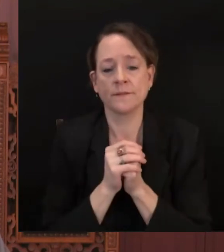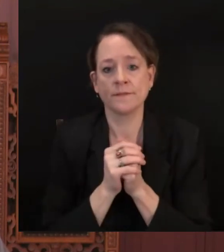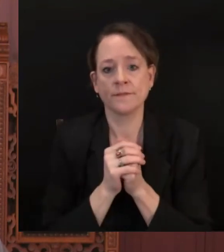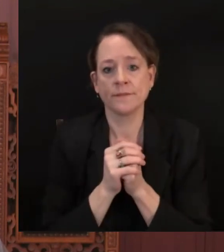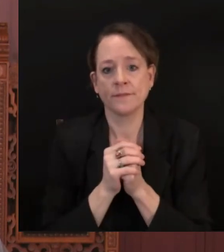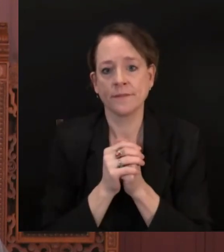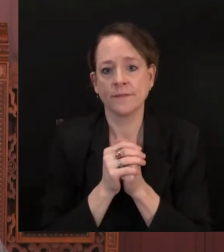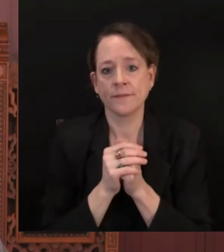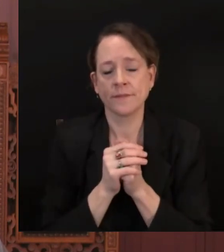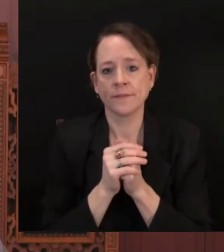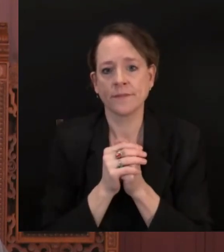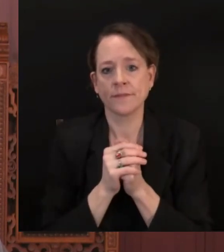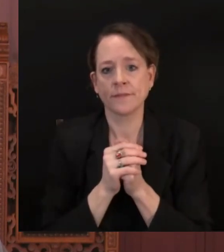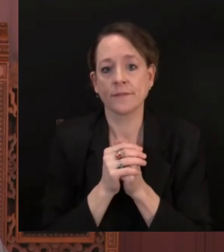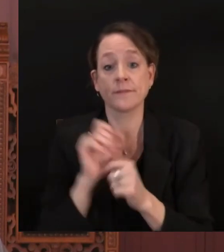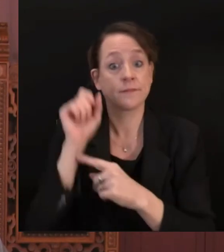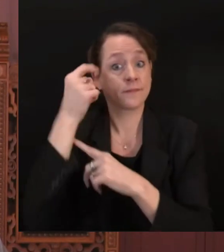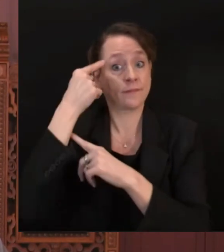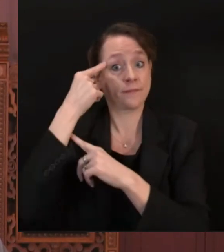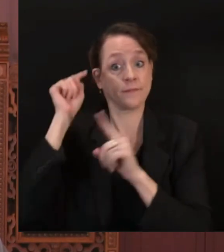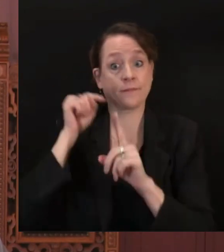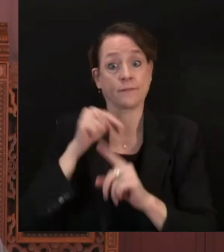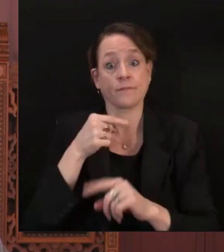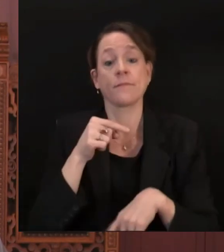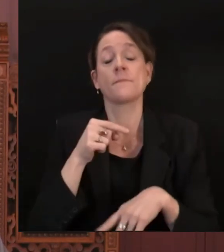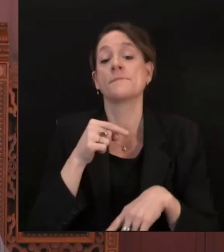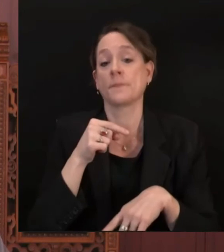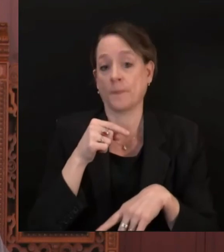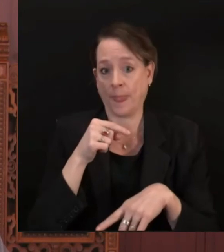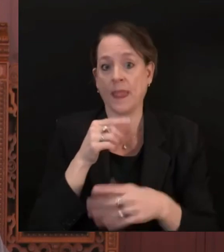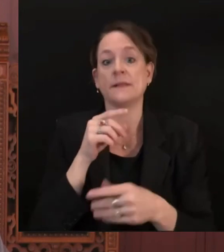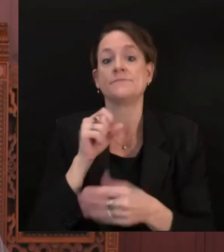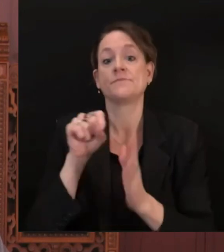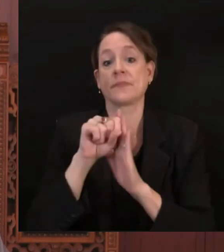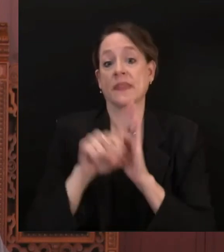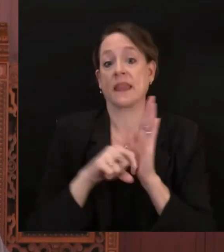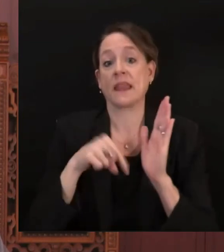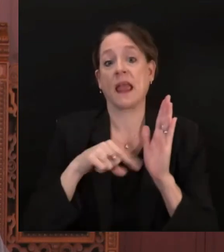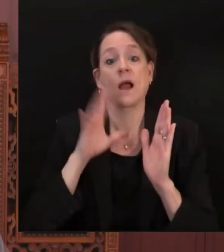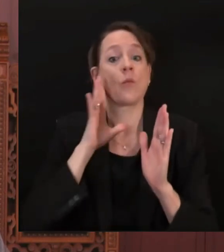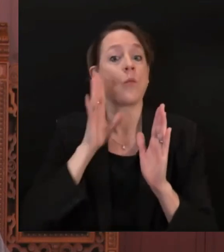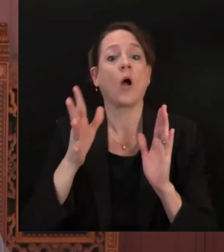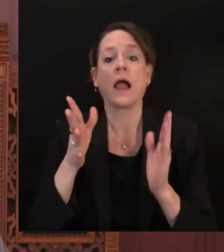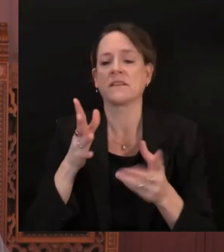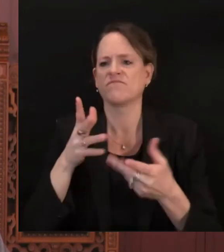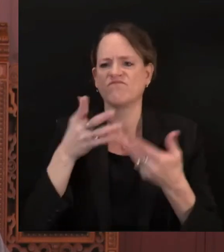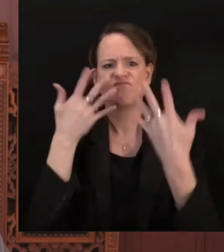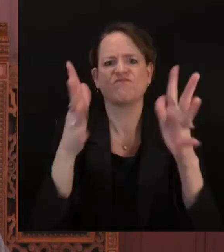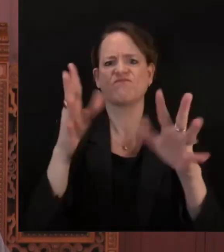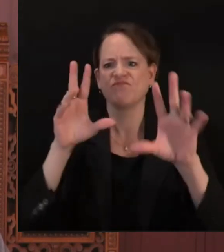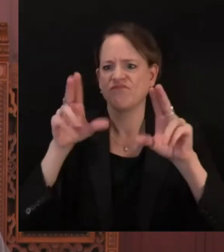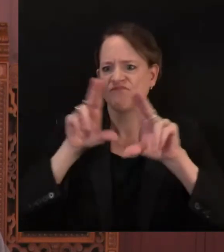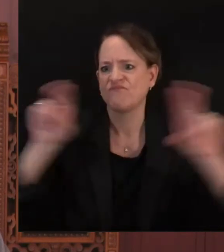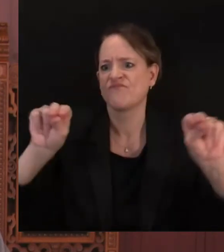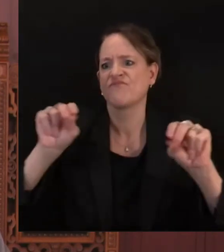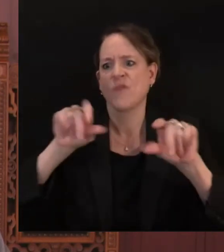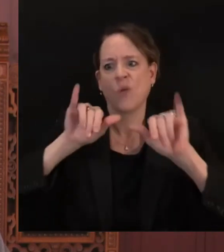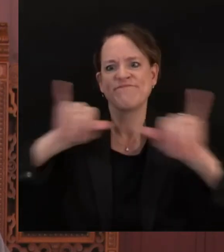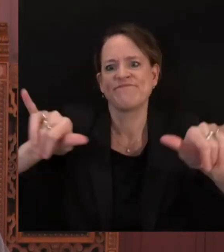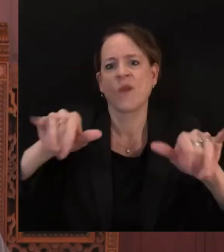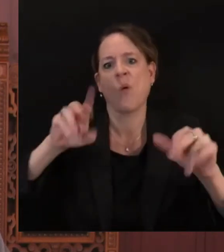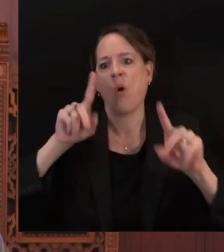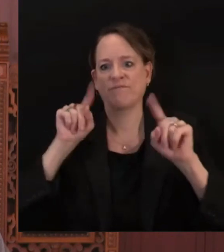change the direction of those dialogues, whether it's in the Milwaukee area, the Madison area, or any of the other areas